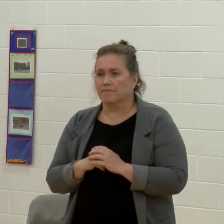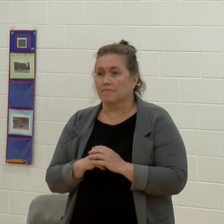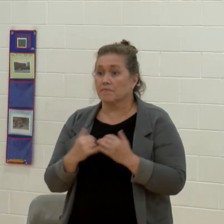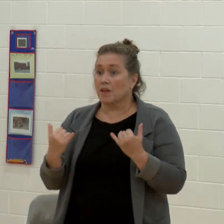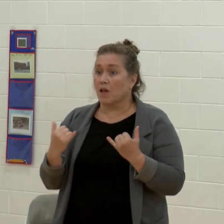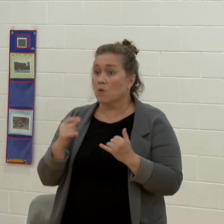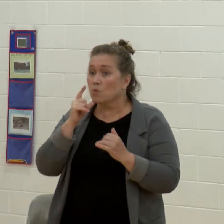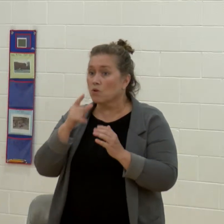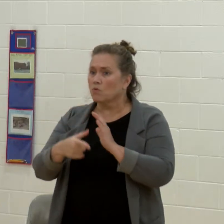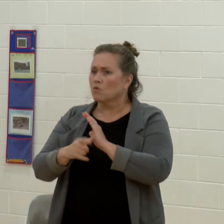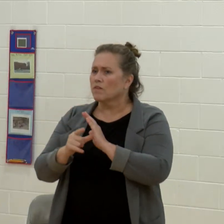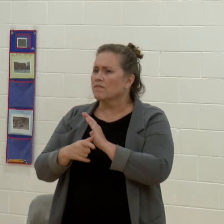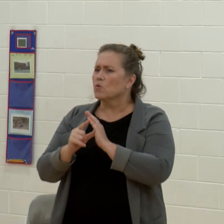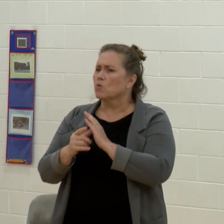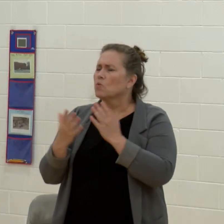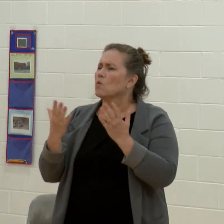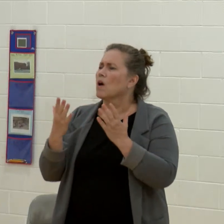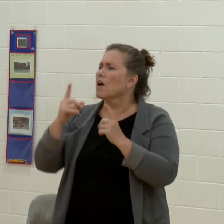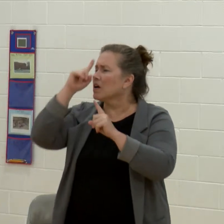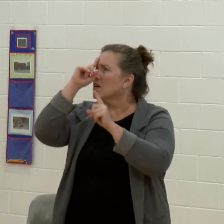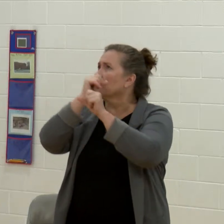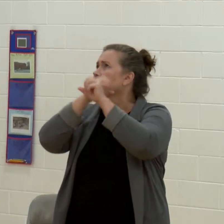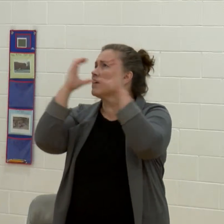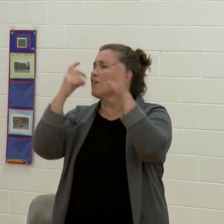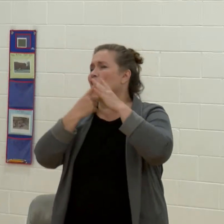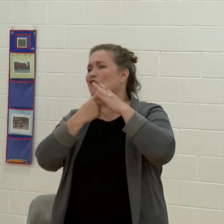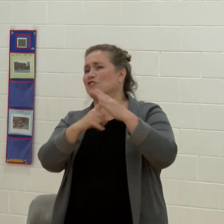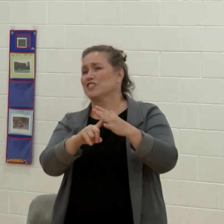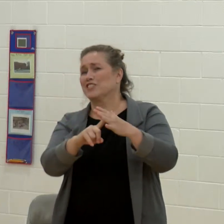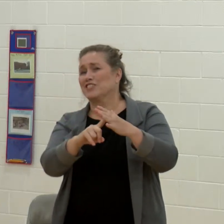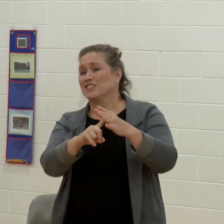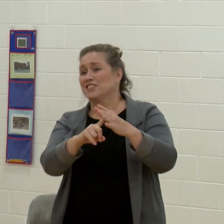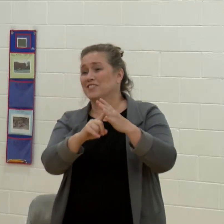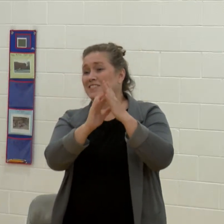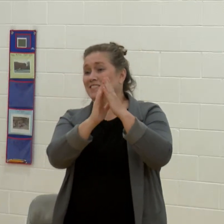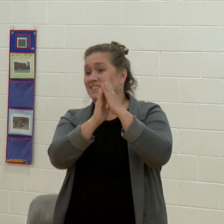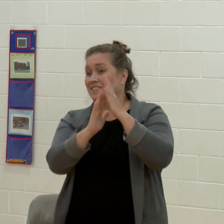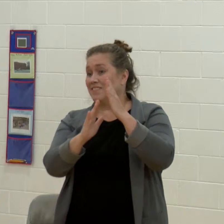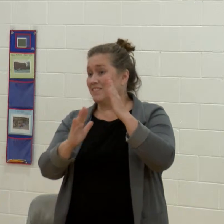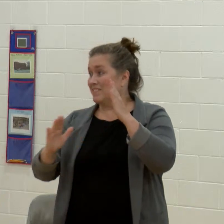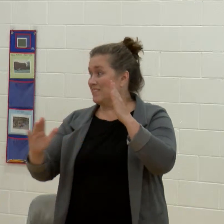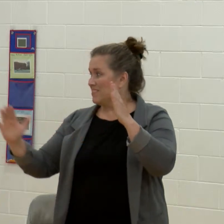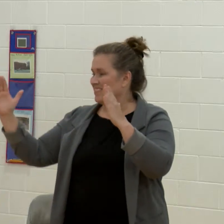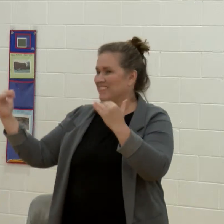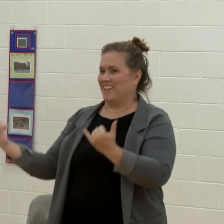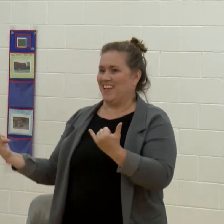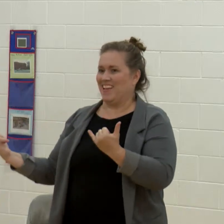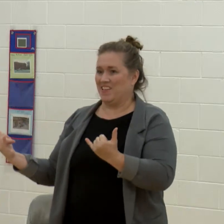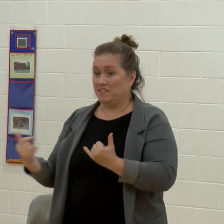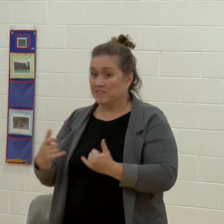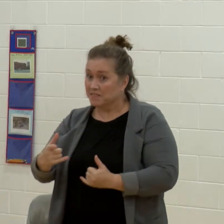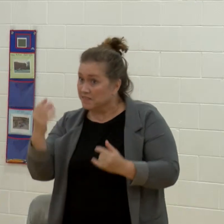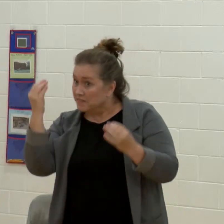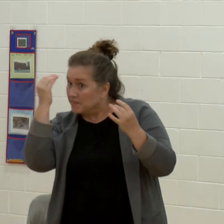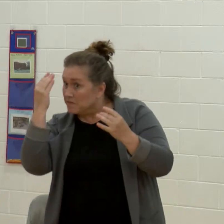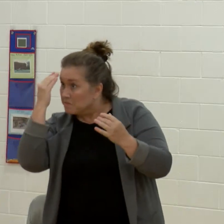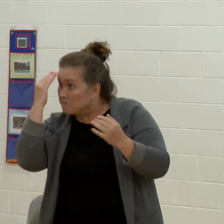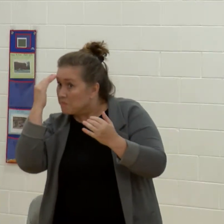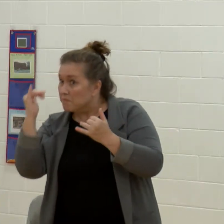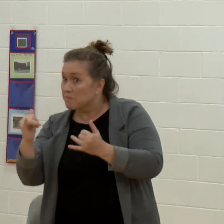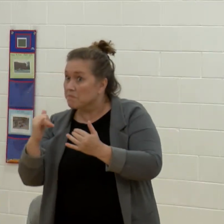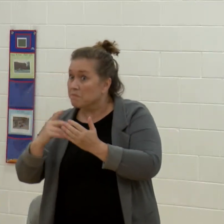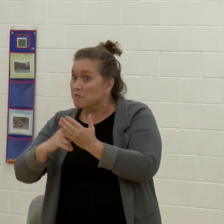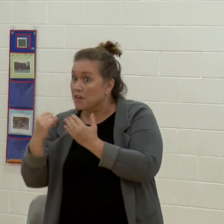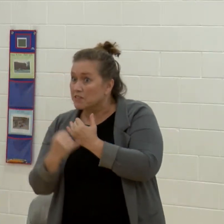design. If you're familiar with the project, we've chosen to work with MHG, teamed